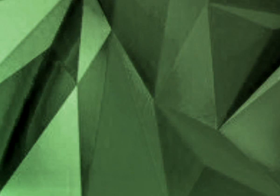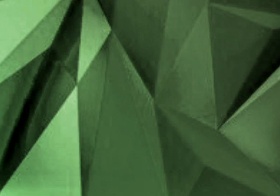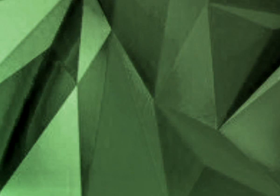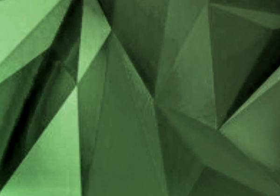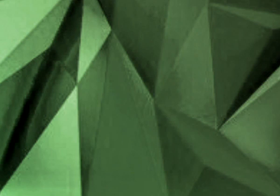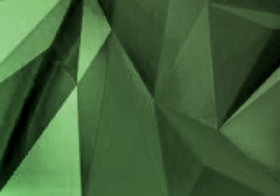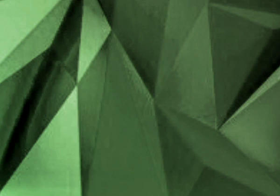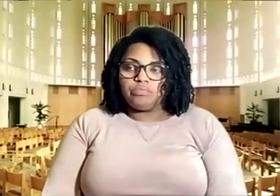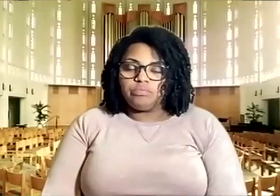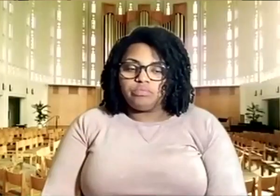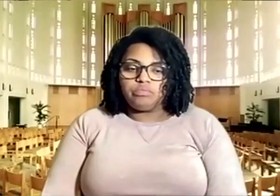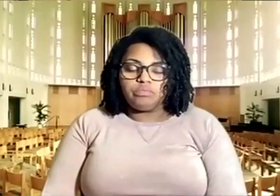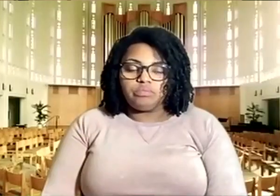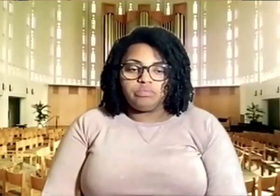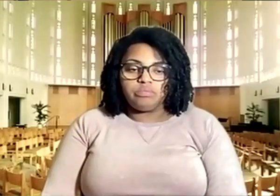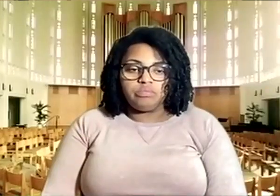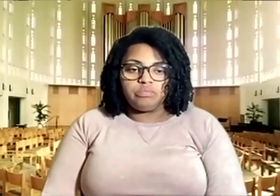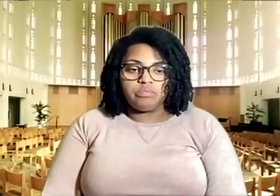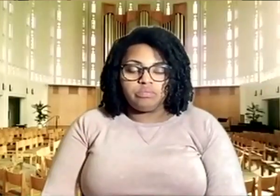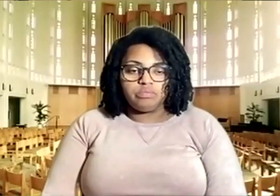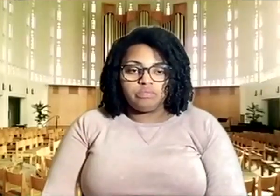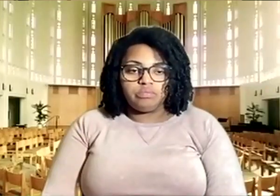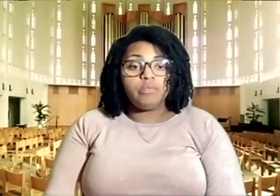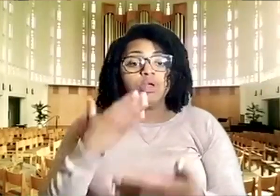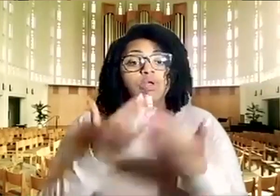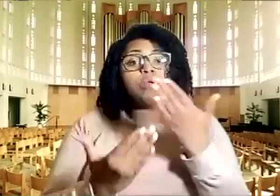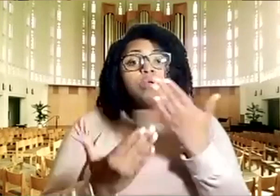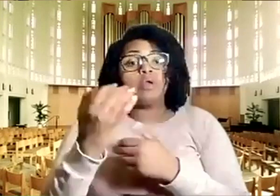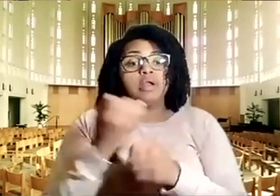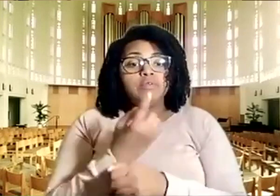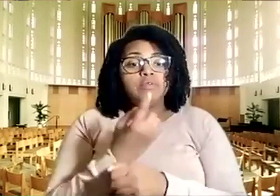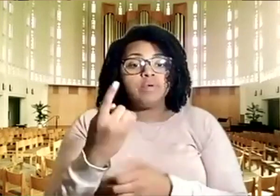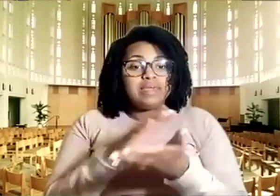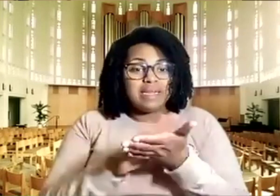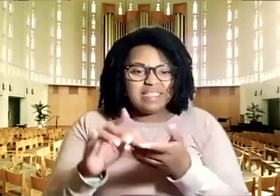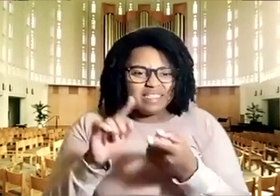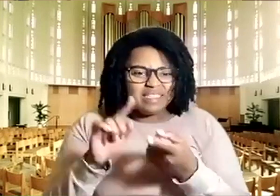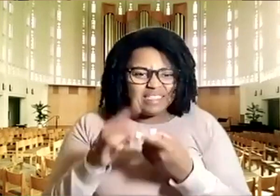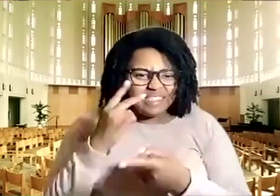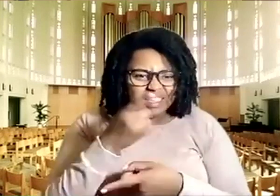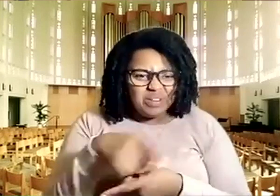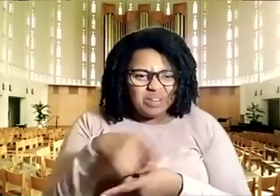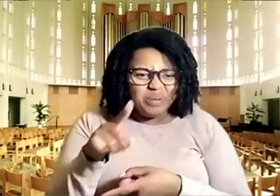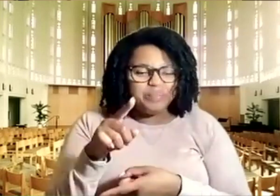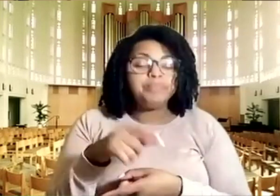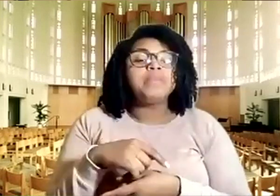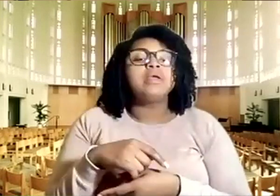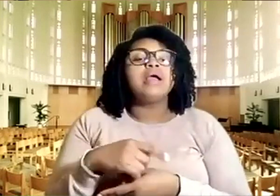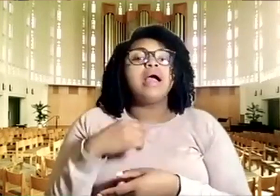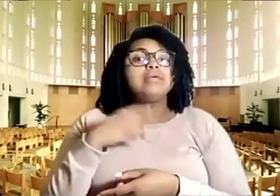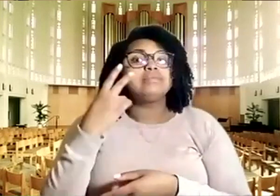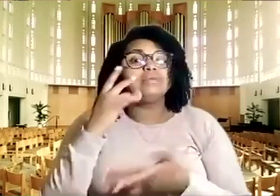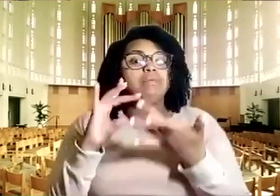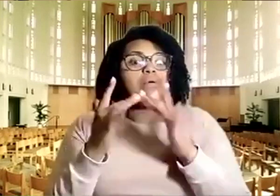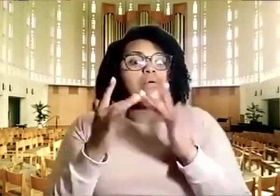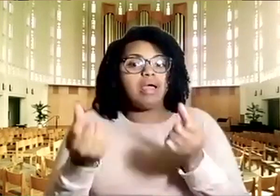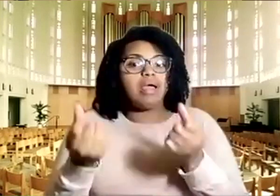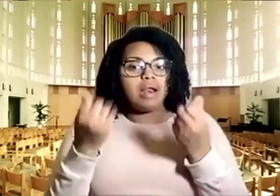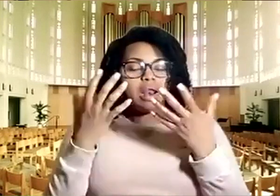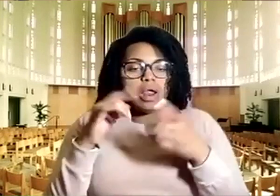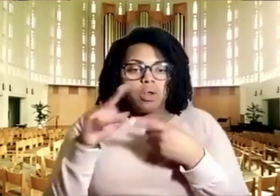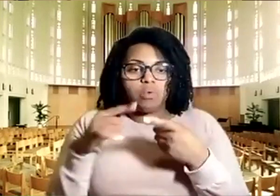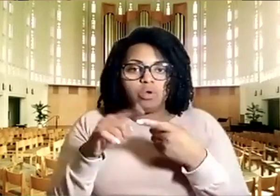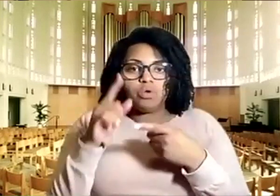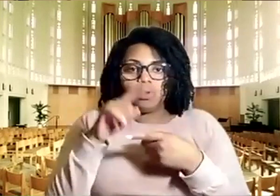Good morning, everyone. It's nice to see you. I see you online a lot when y'all are passing the peace